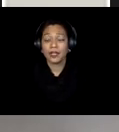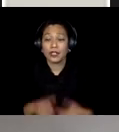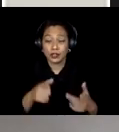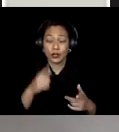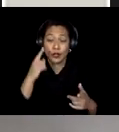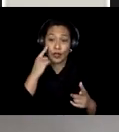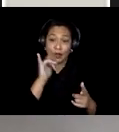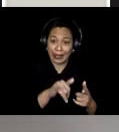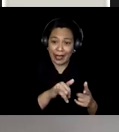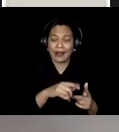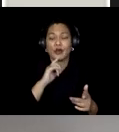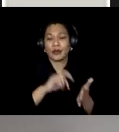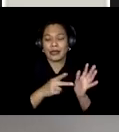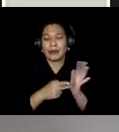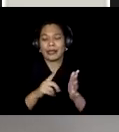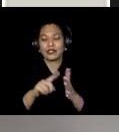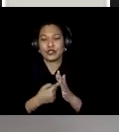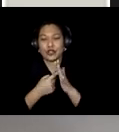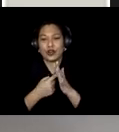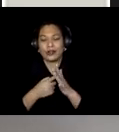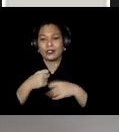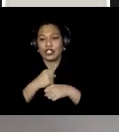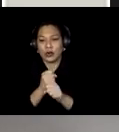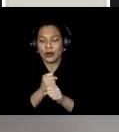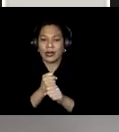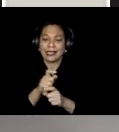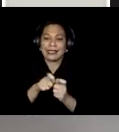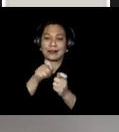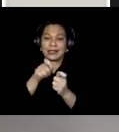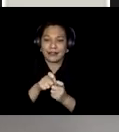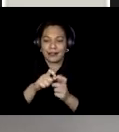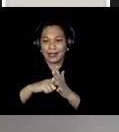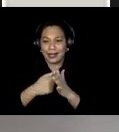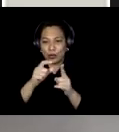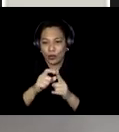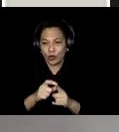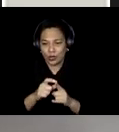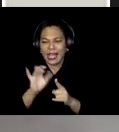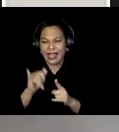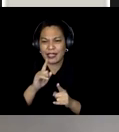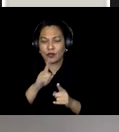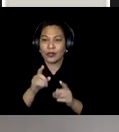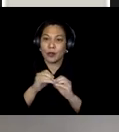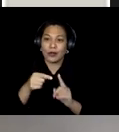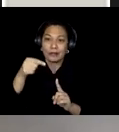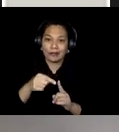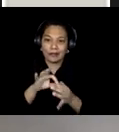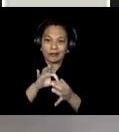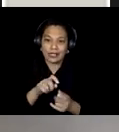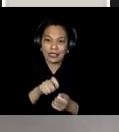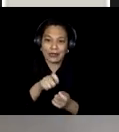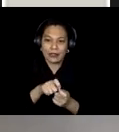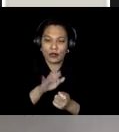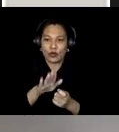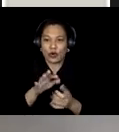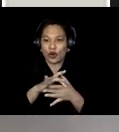that, then you want to start generating specific keywords. And this is when you would get into the specific content of what's on that page. So like you